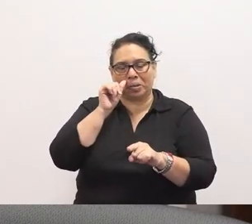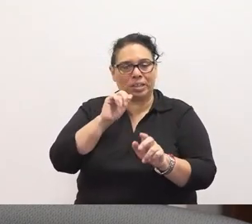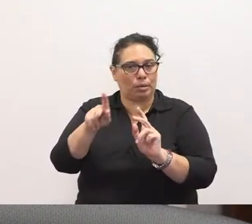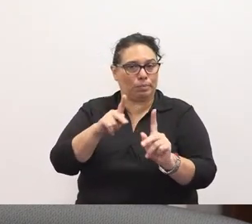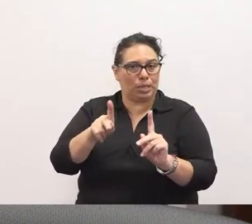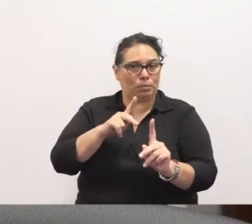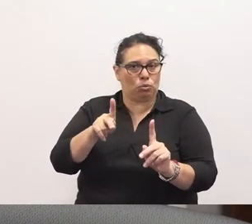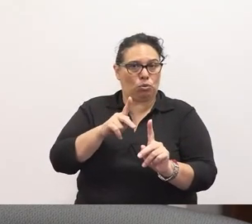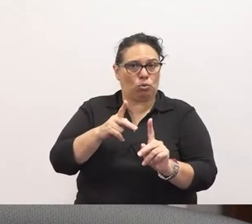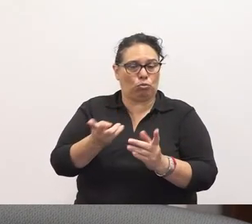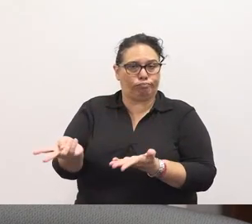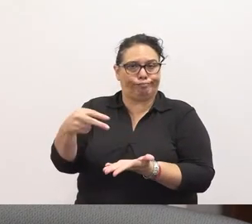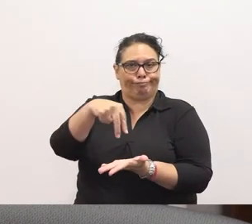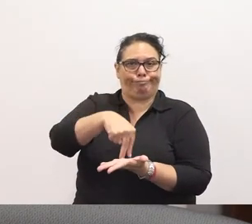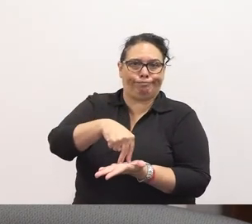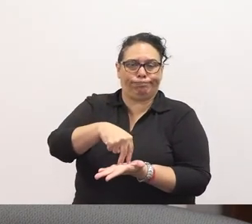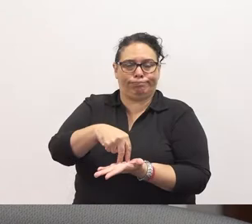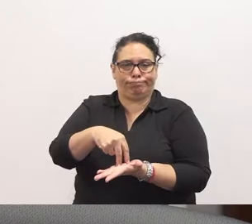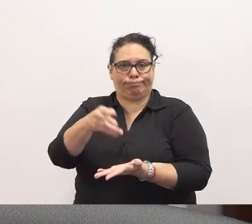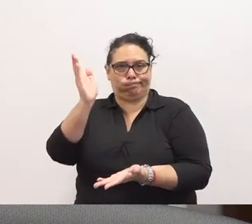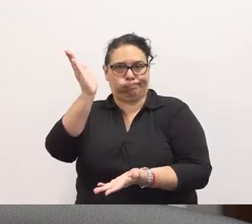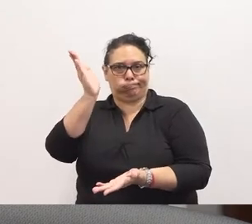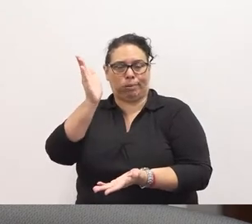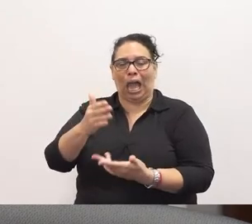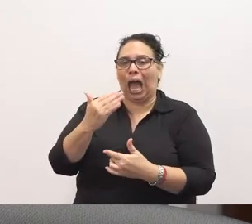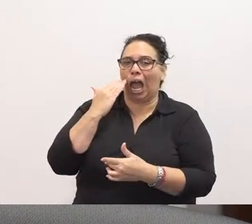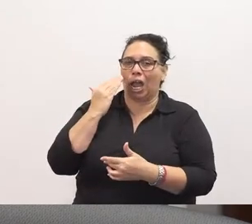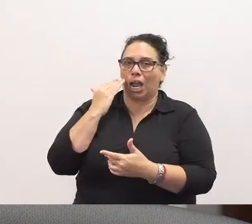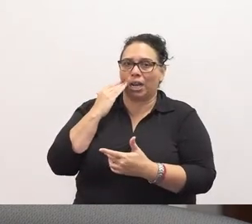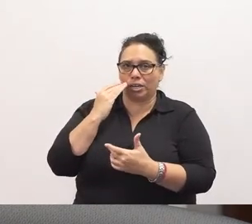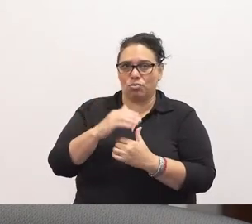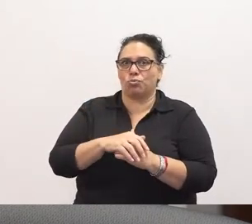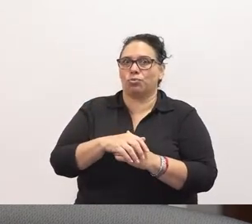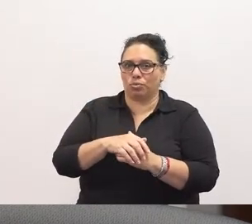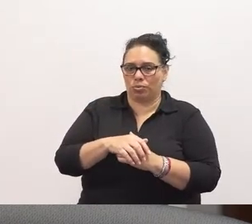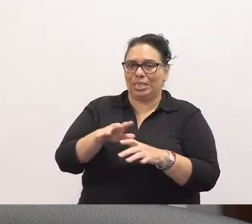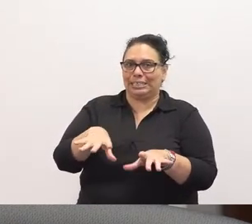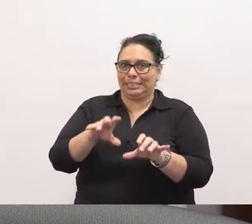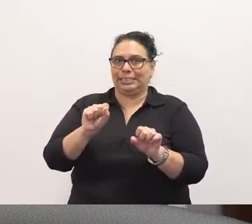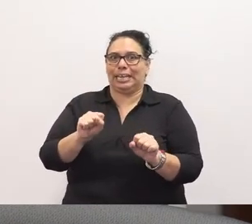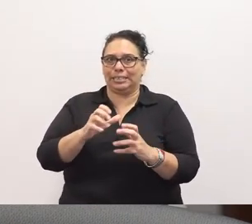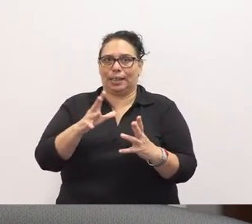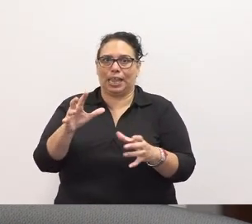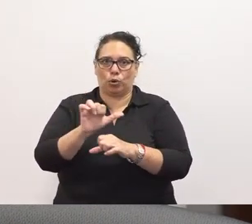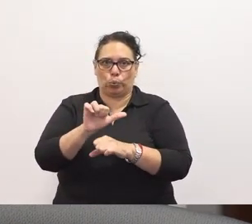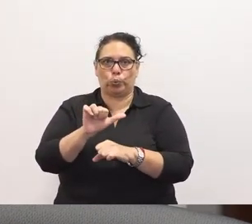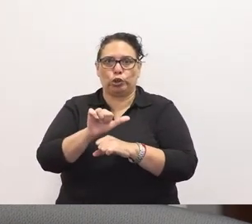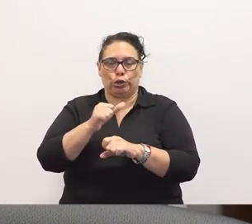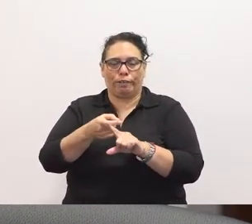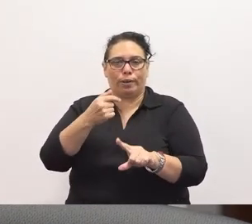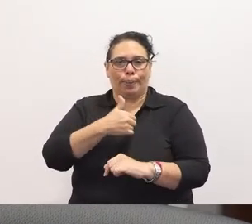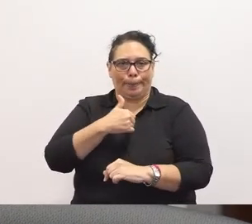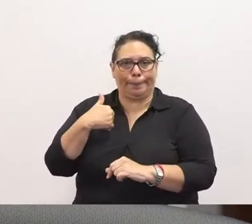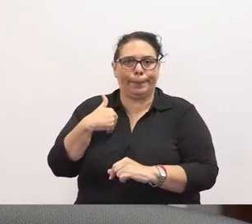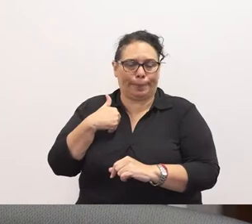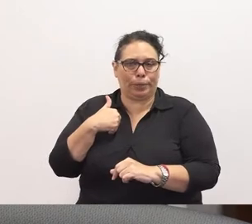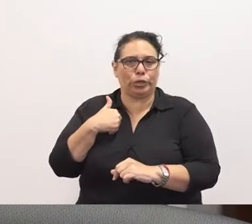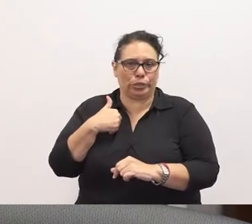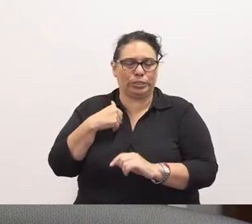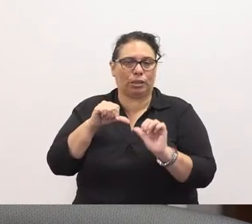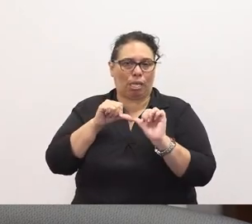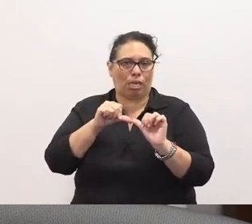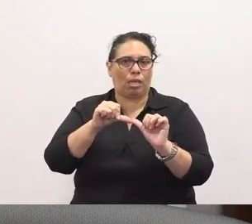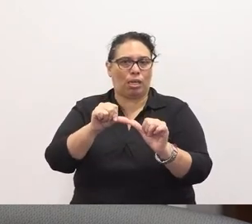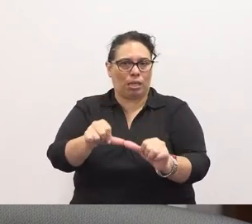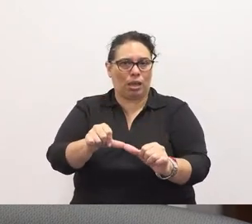make these recommendations tonight, I know it took a whole lot of other work from the members on an ongoing